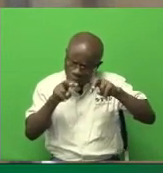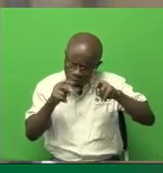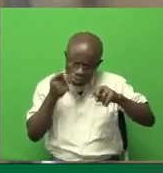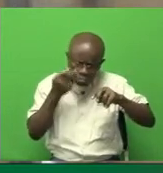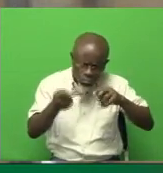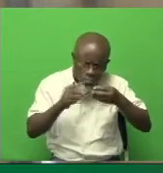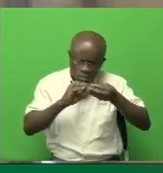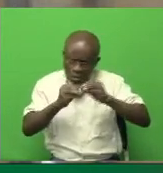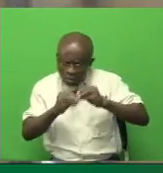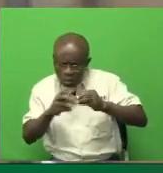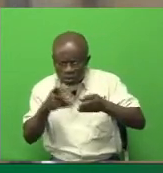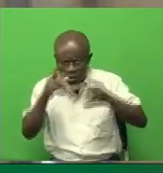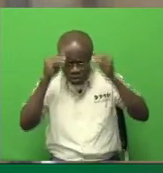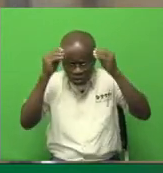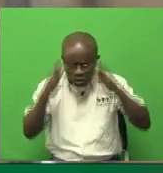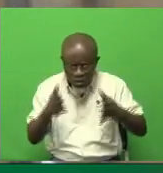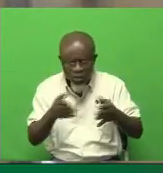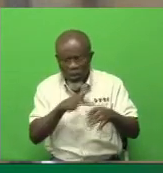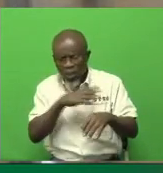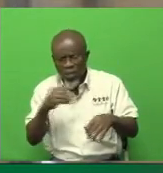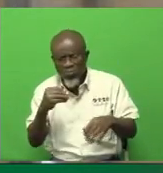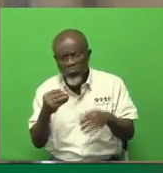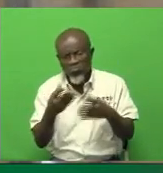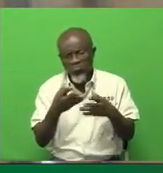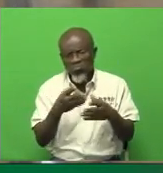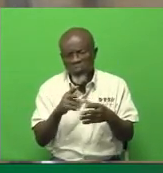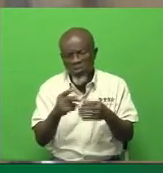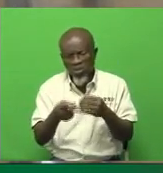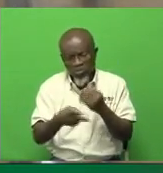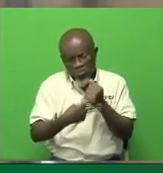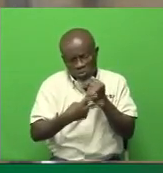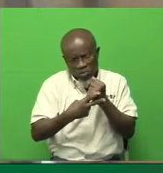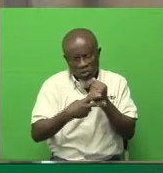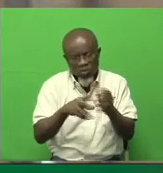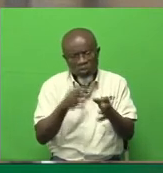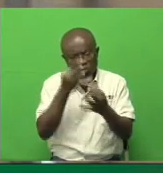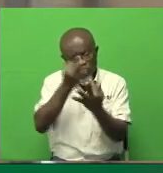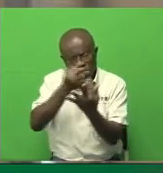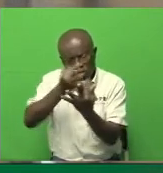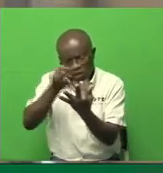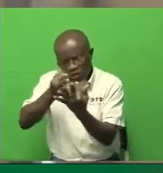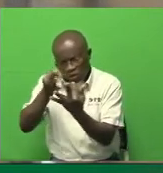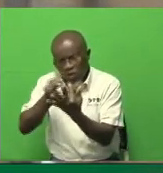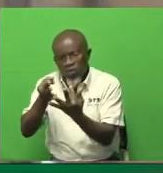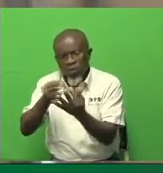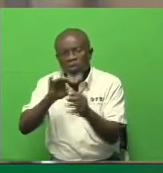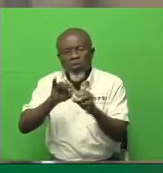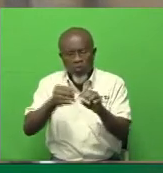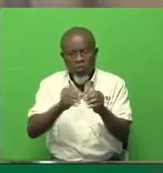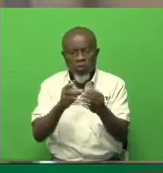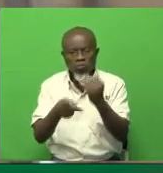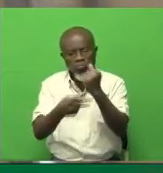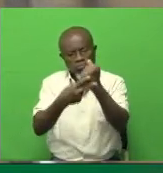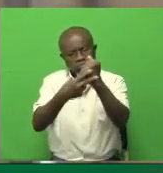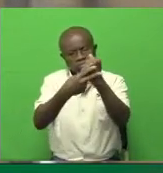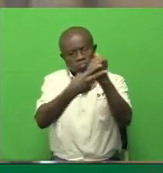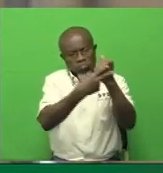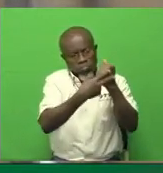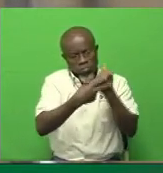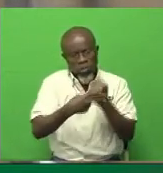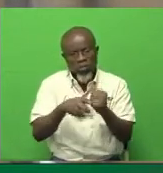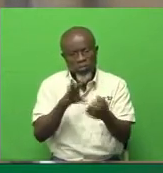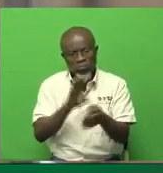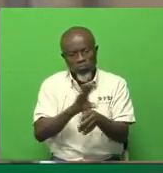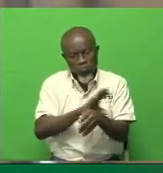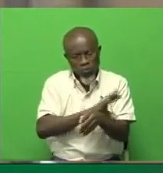putting in the data scanning files and that is ongoing at the Ministry of Education and the goal is to reduce if not eliminate the